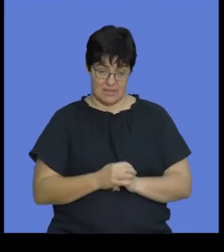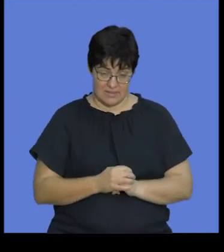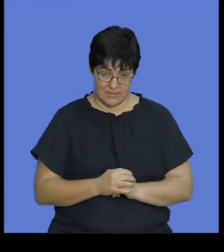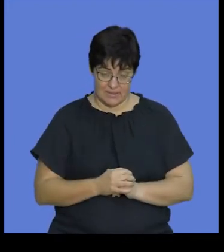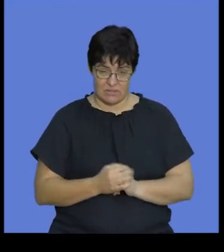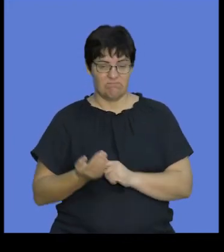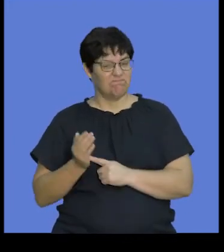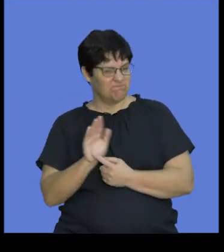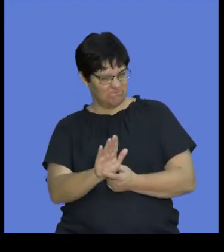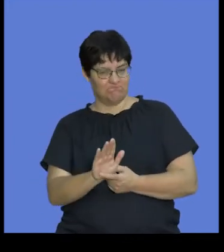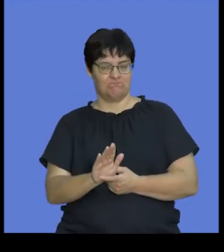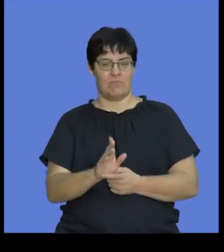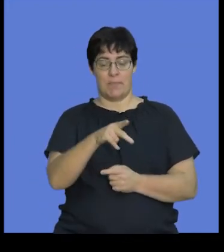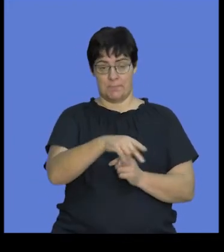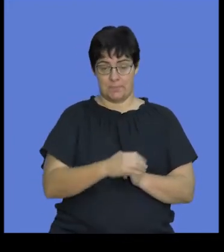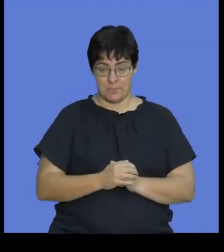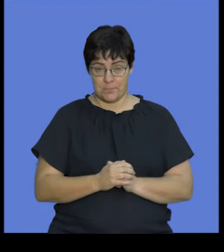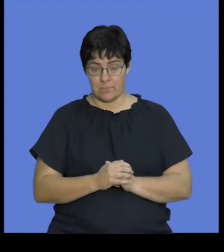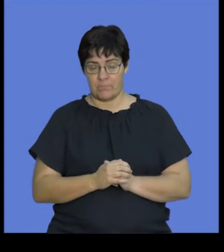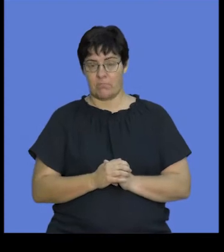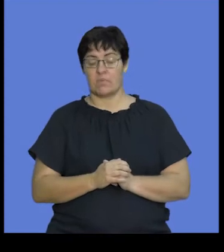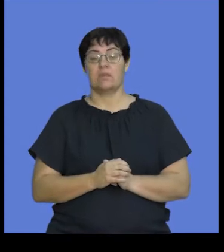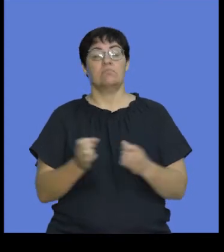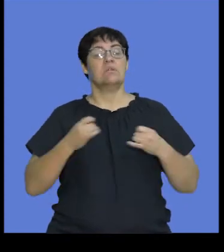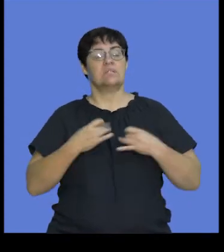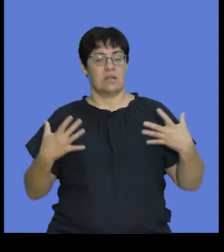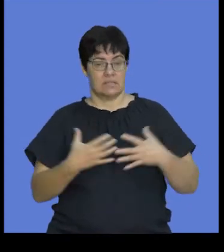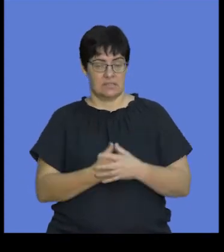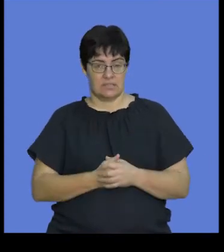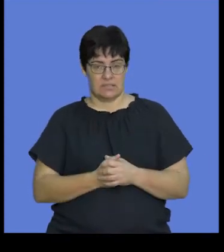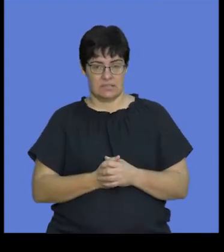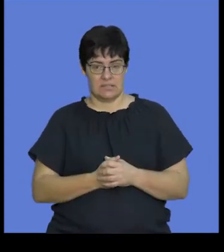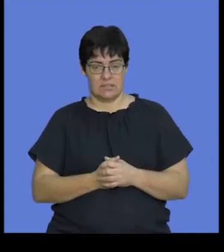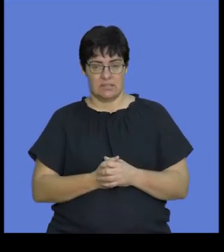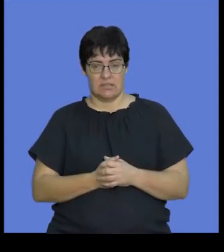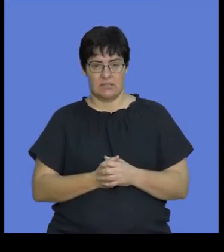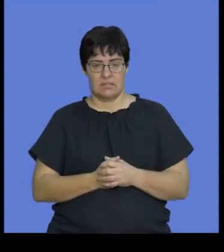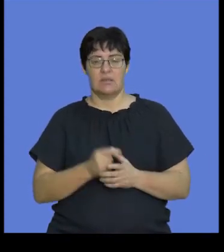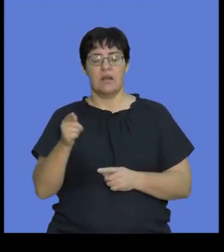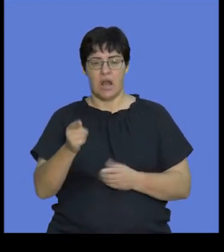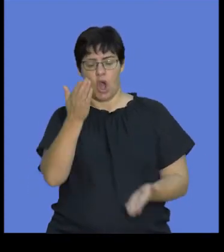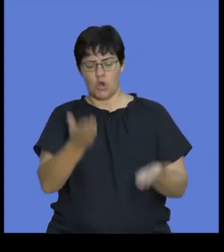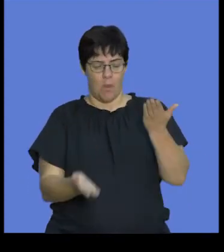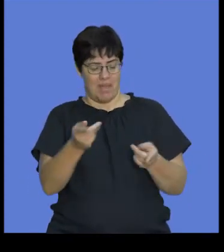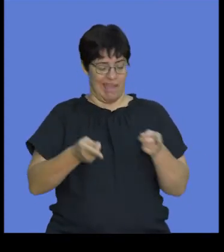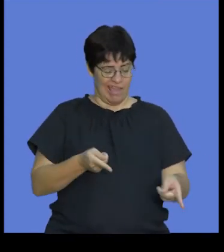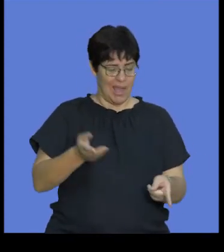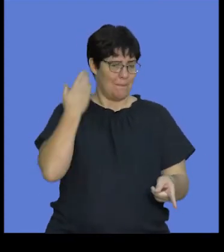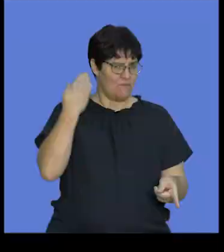diagram representing the momentum. So let's start with the question, how does it